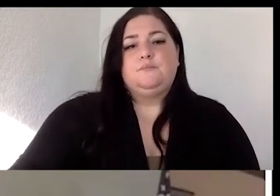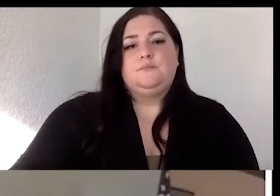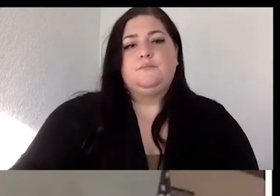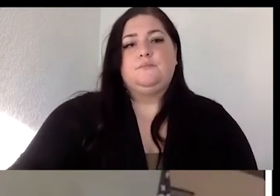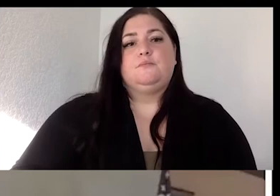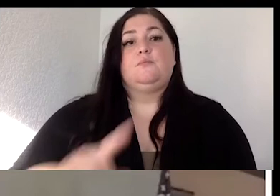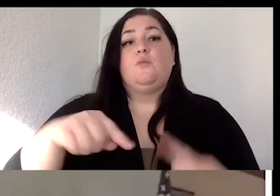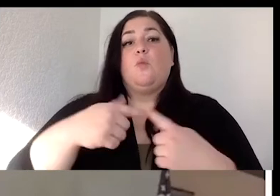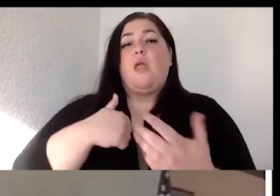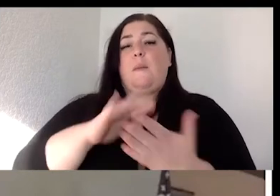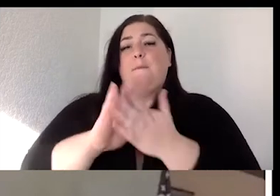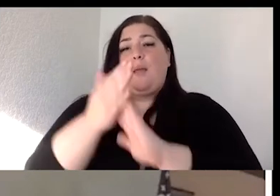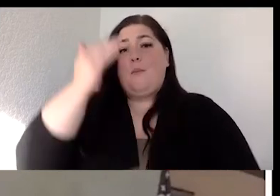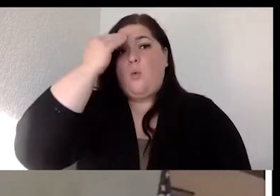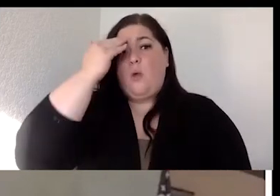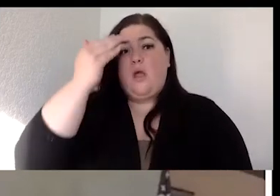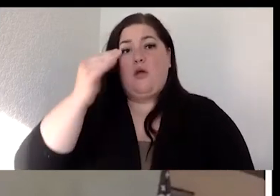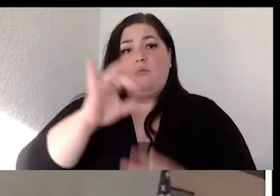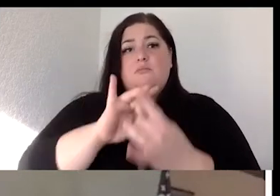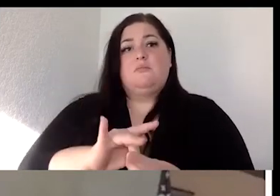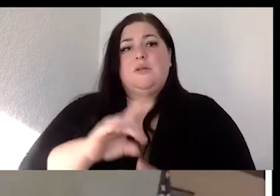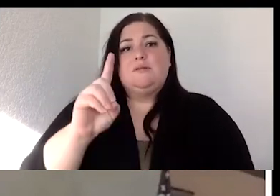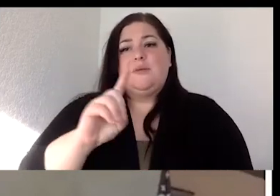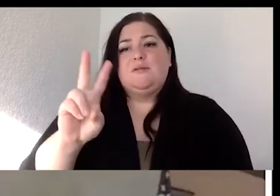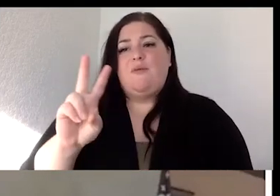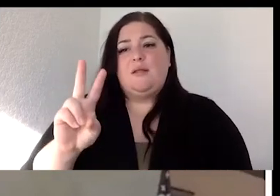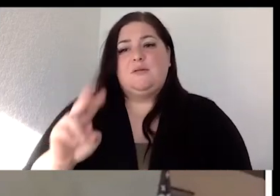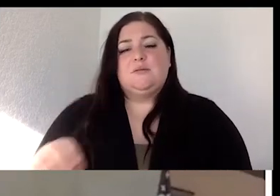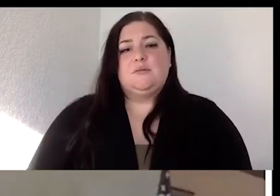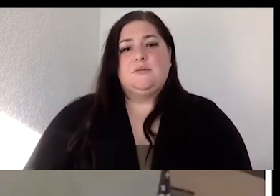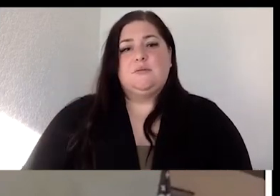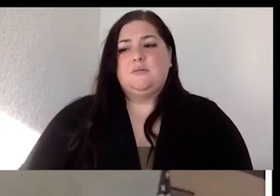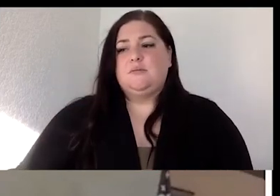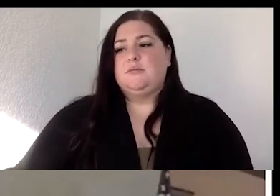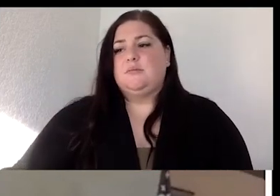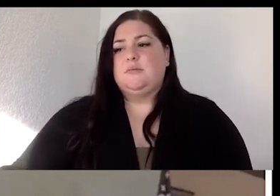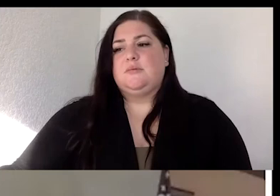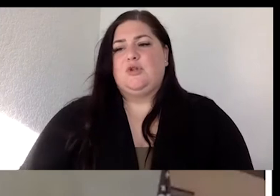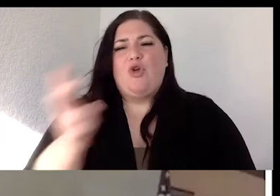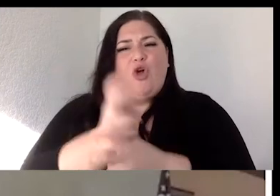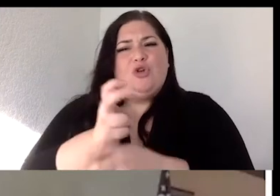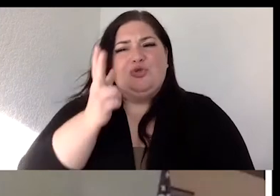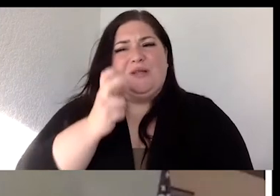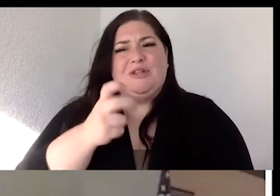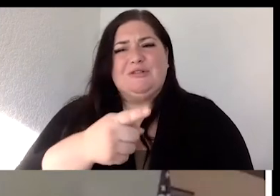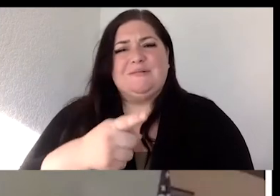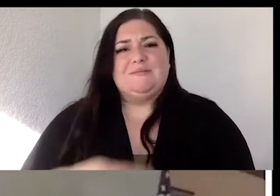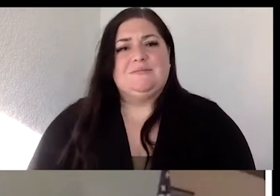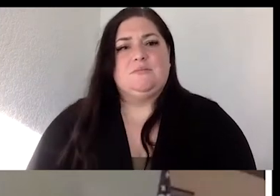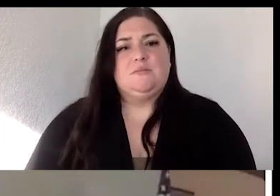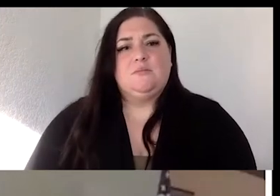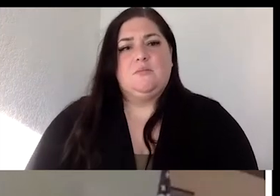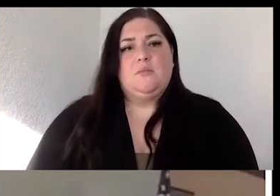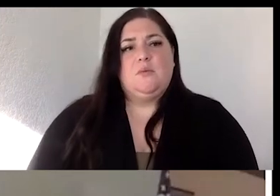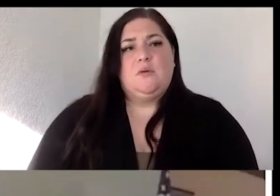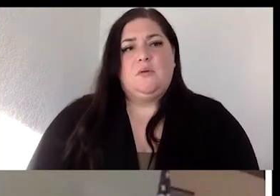domestic violence in the 1980s, we didn't know anything about trauma or its long-term effects.